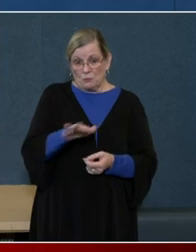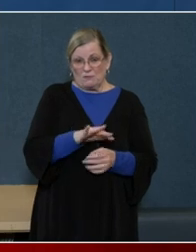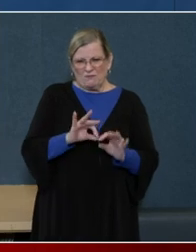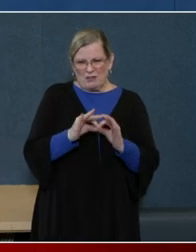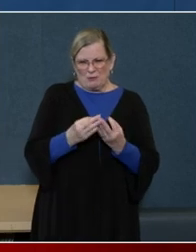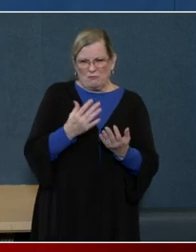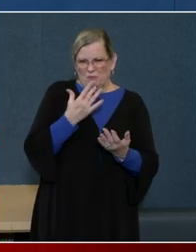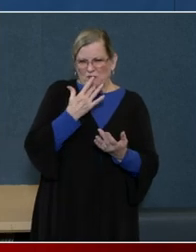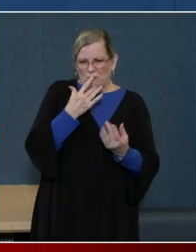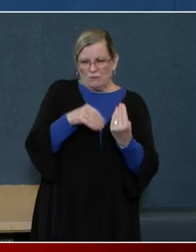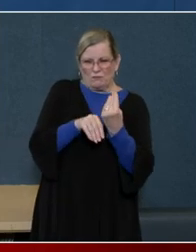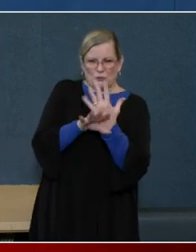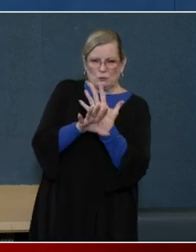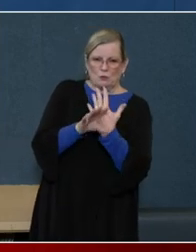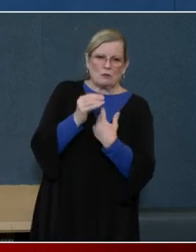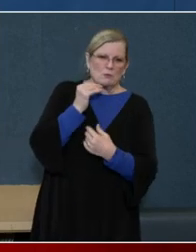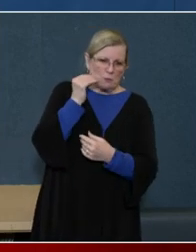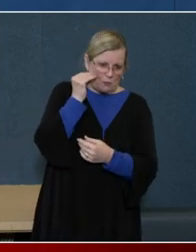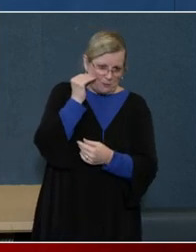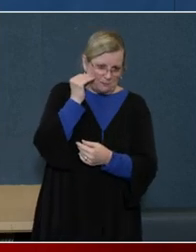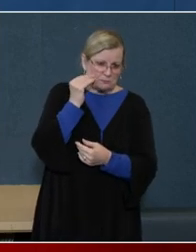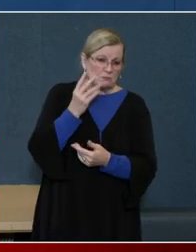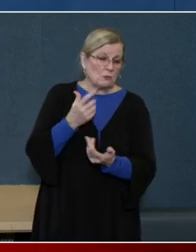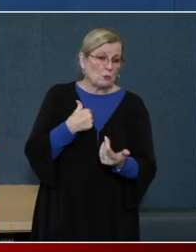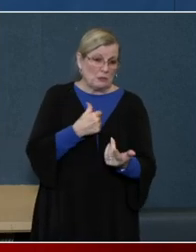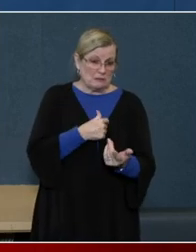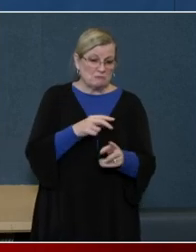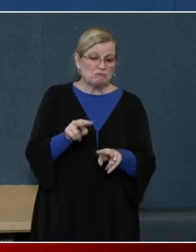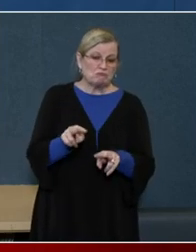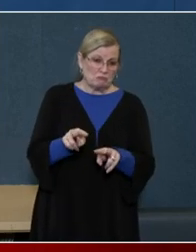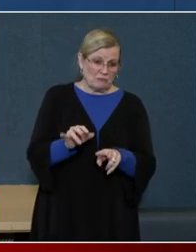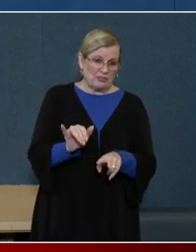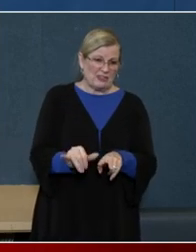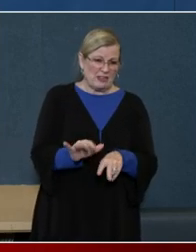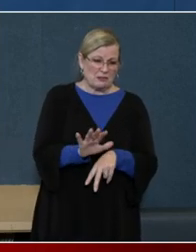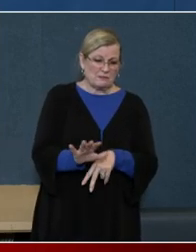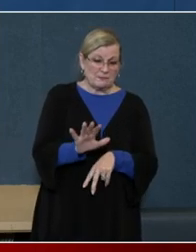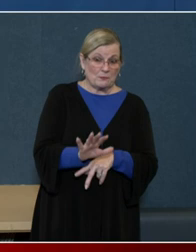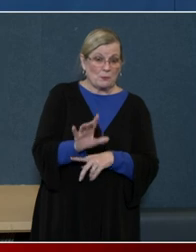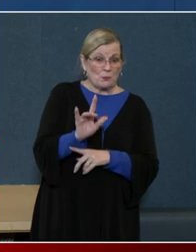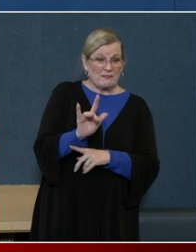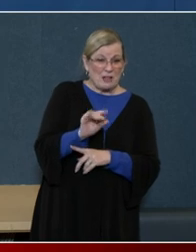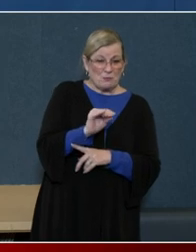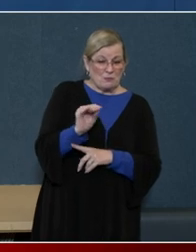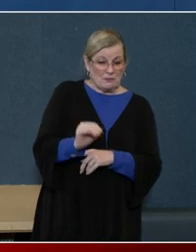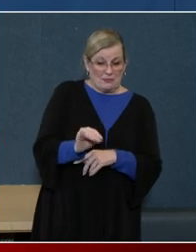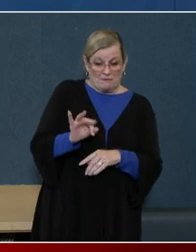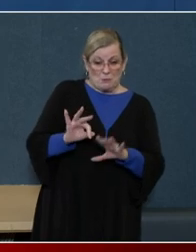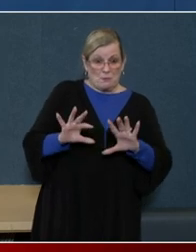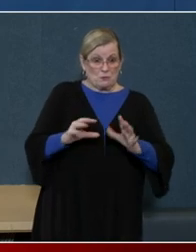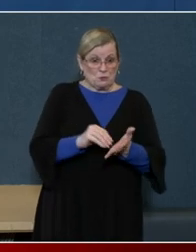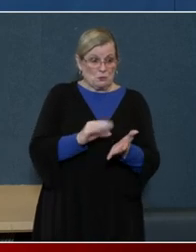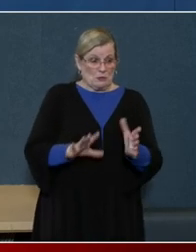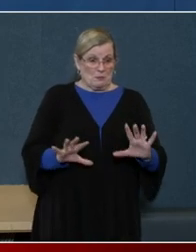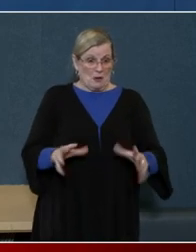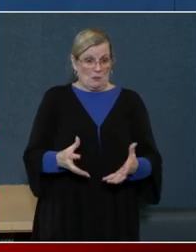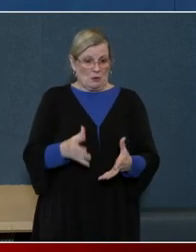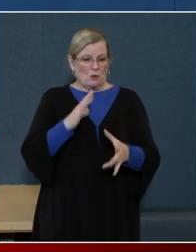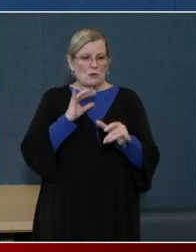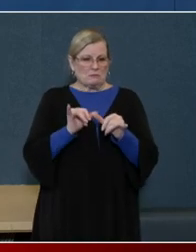learning. So we anticipate 25% of our population will continue to want in-person learning. And